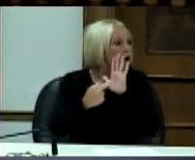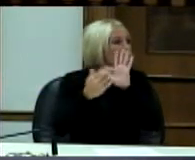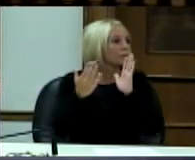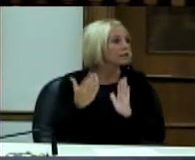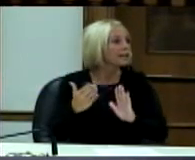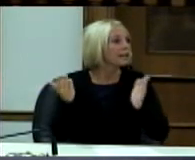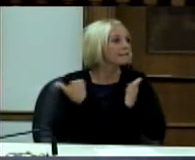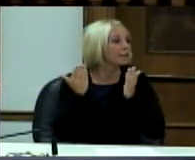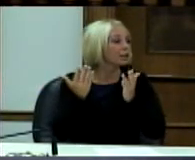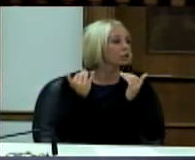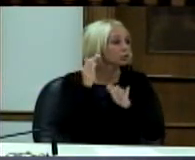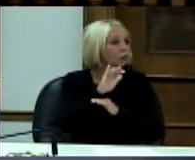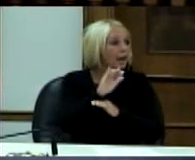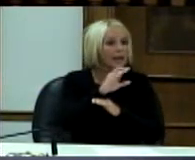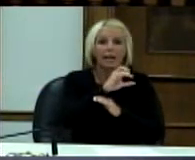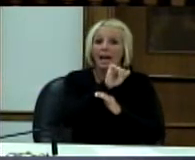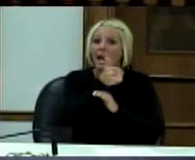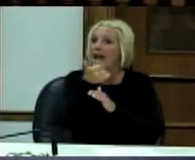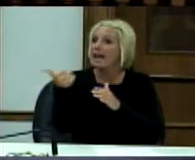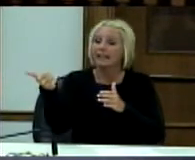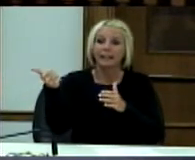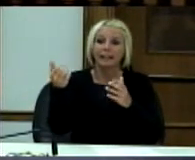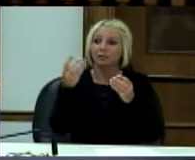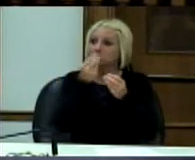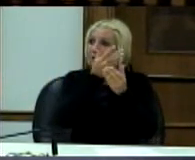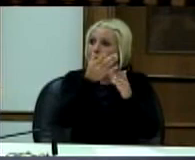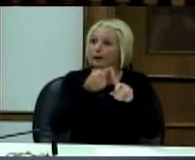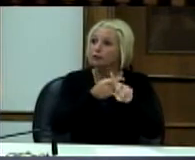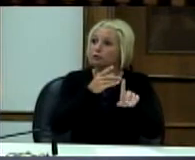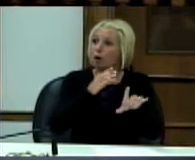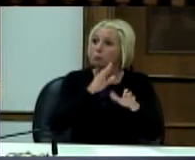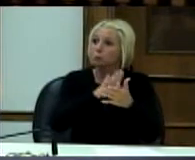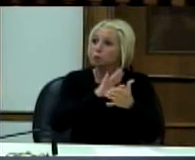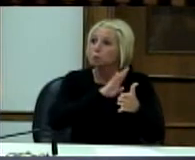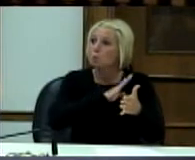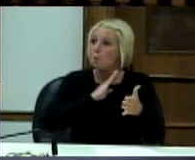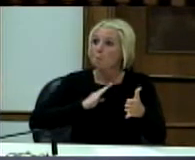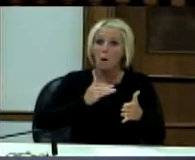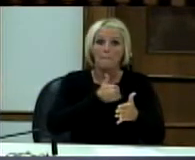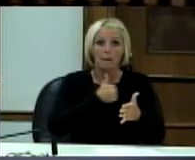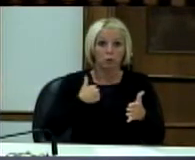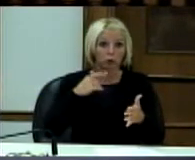here tonight. Any items of information from school board members?